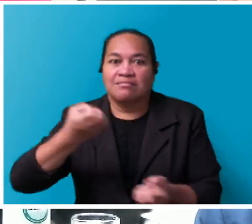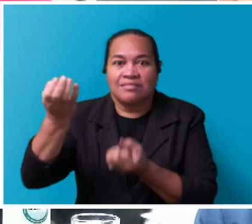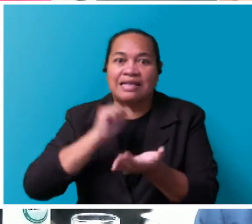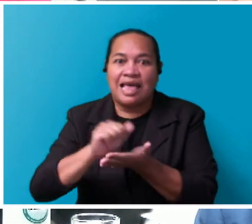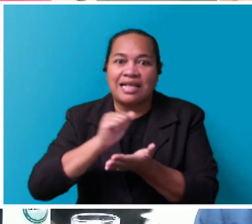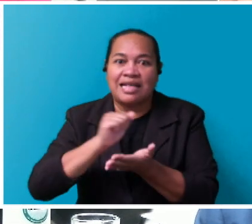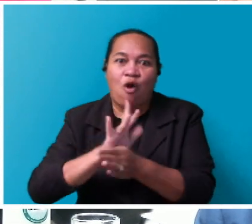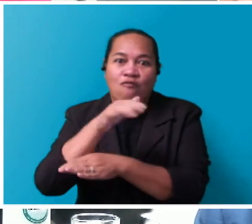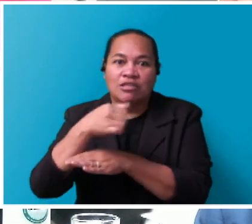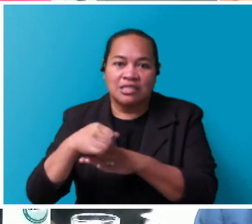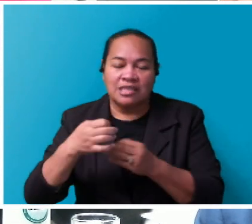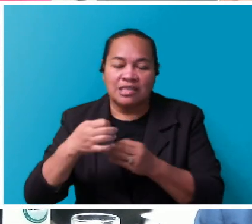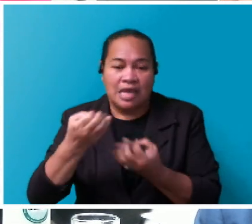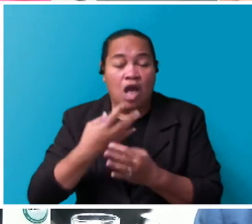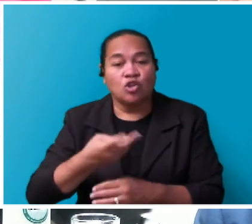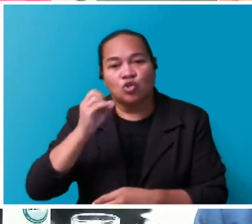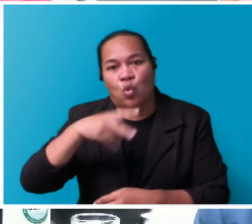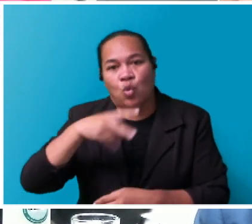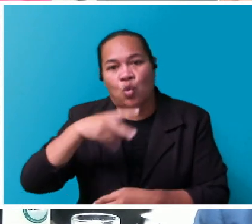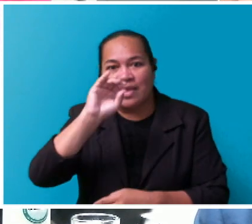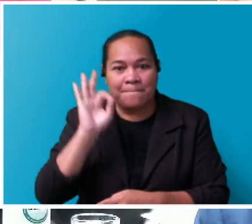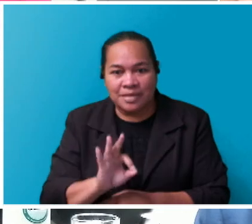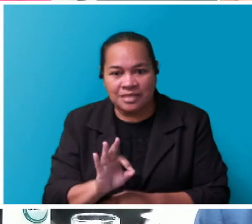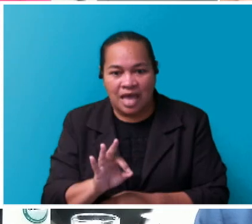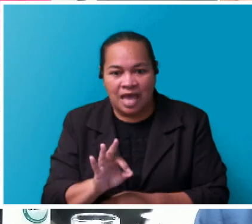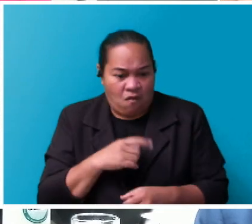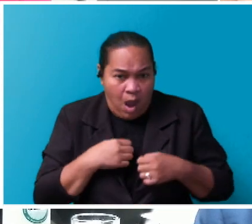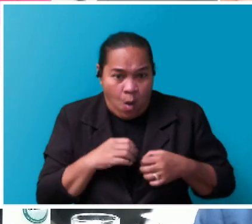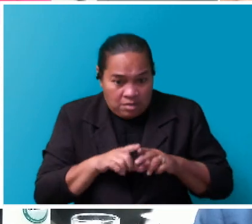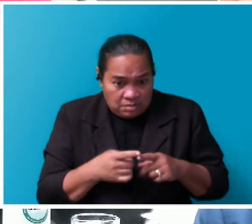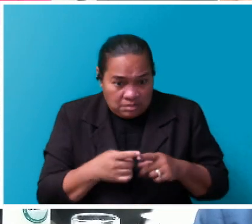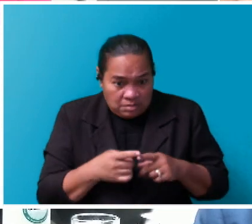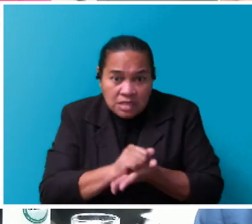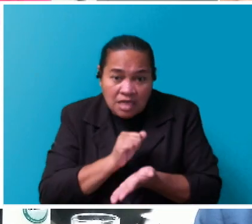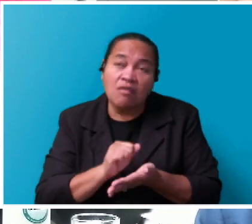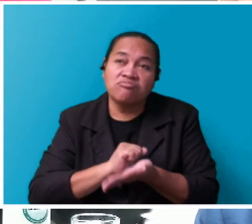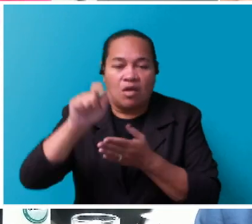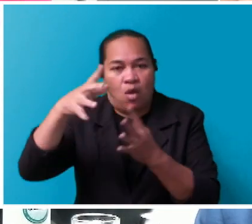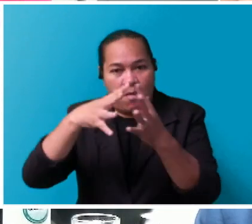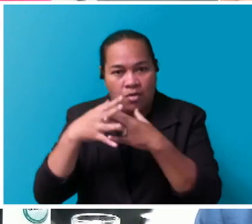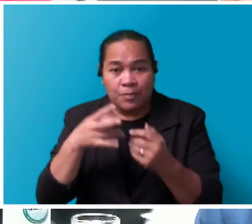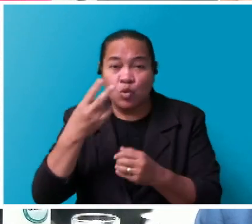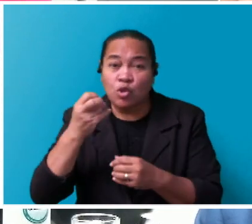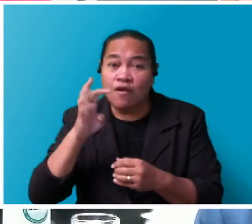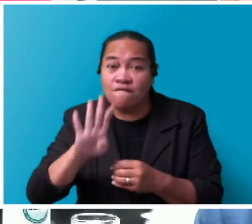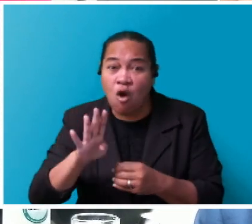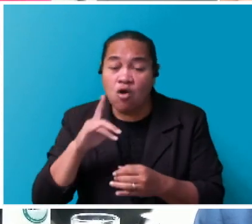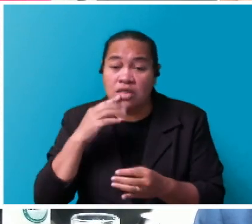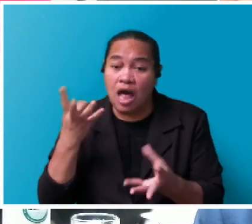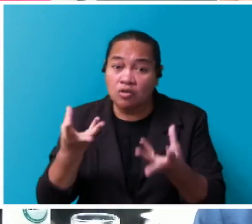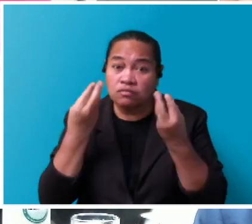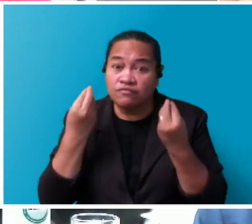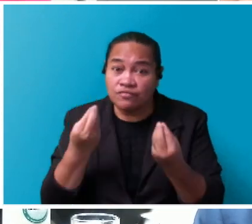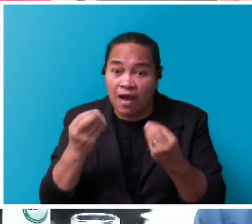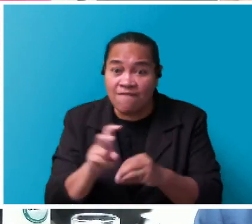for approximately 20% of all goods exported. In 2024, the total value of